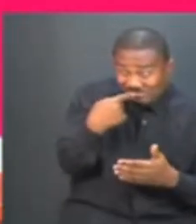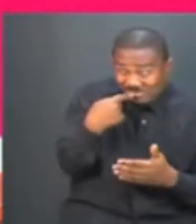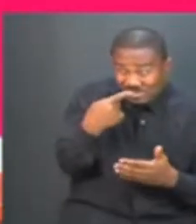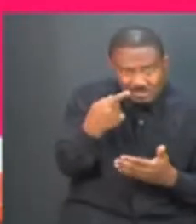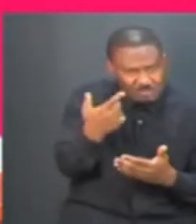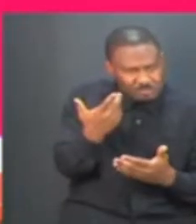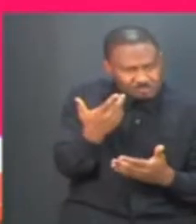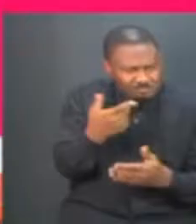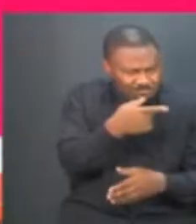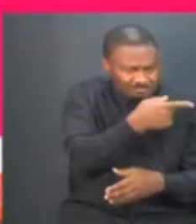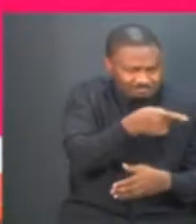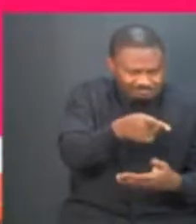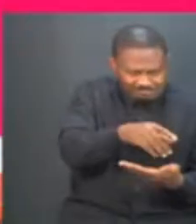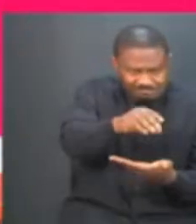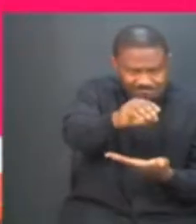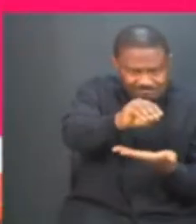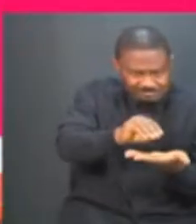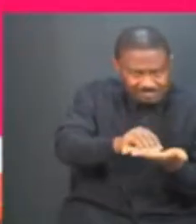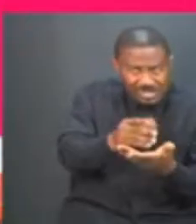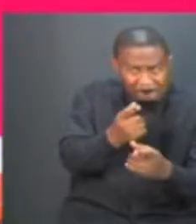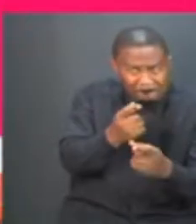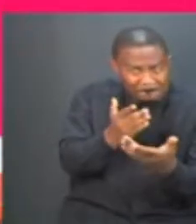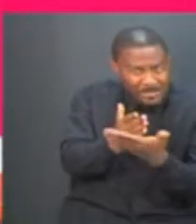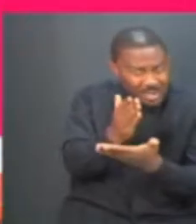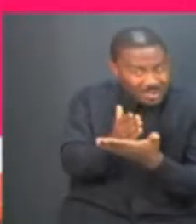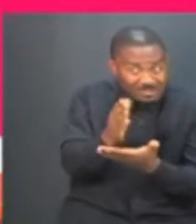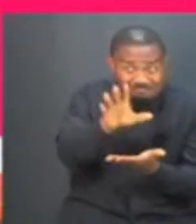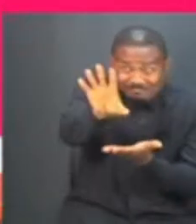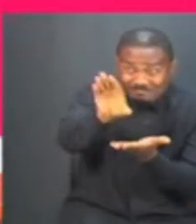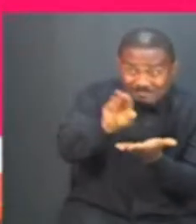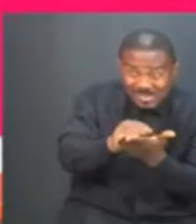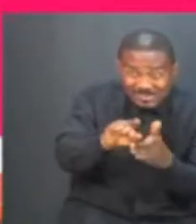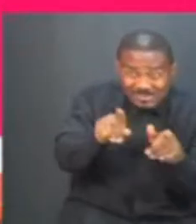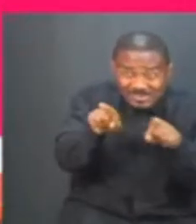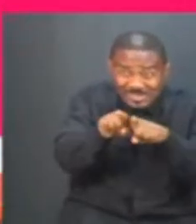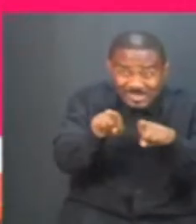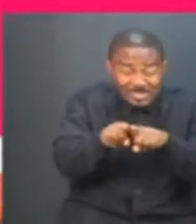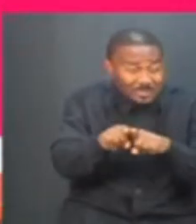correctly by the vote and proceedings.